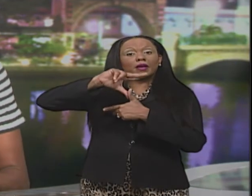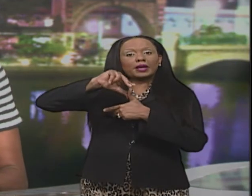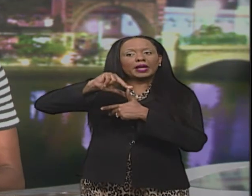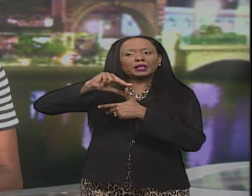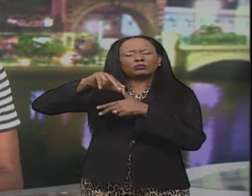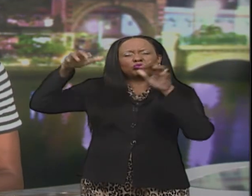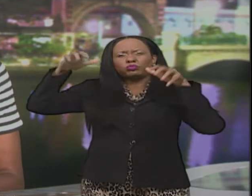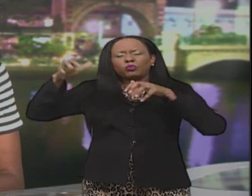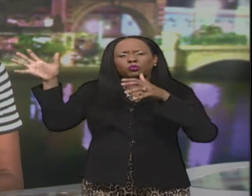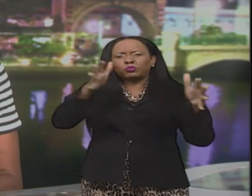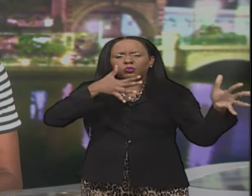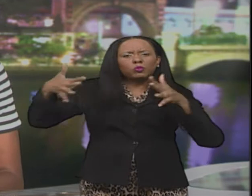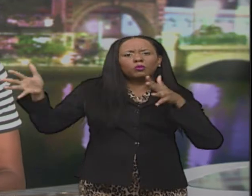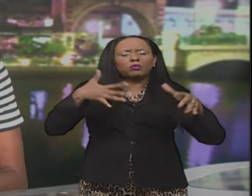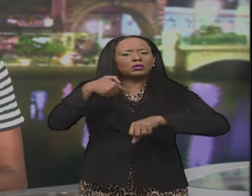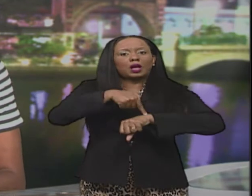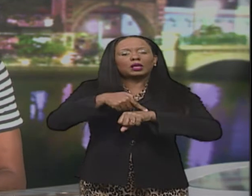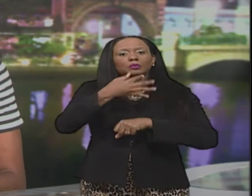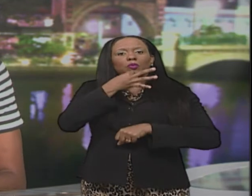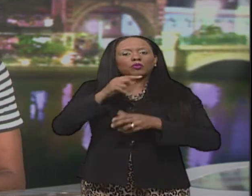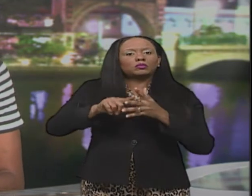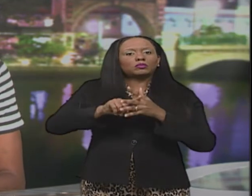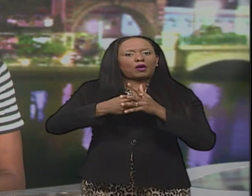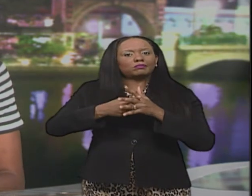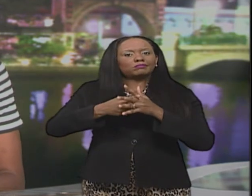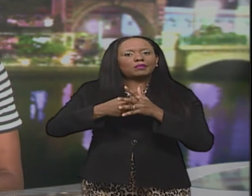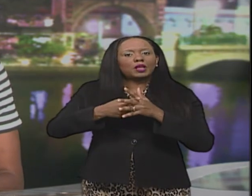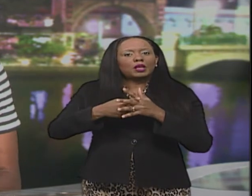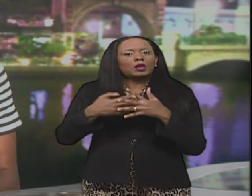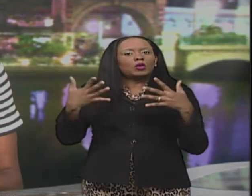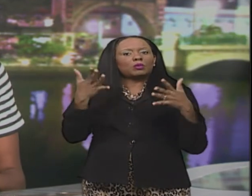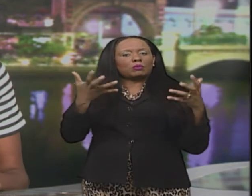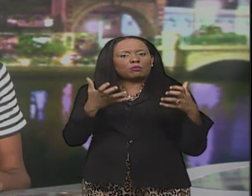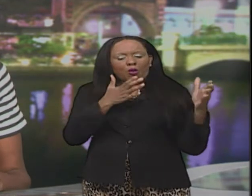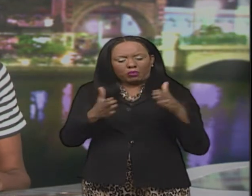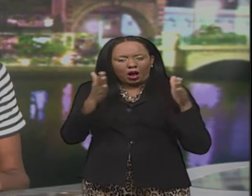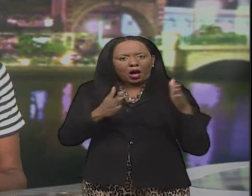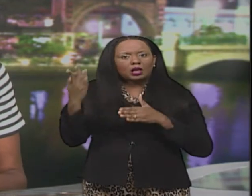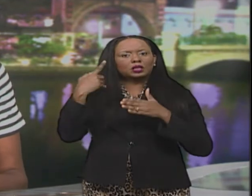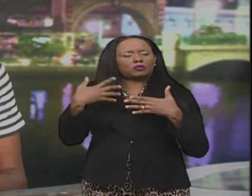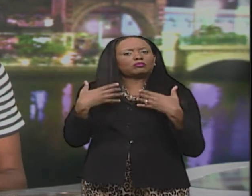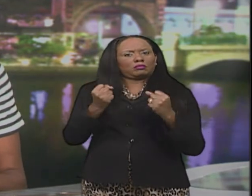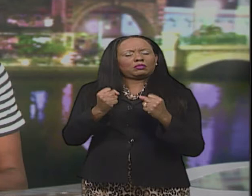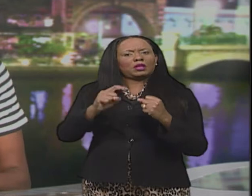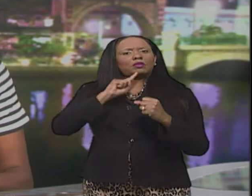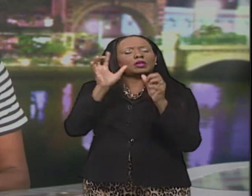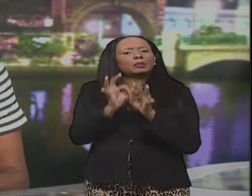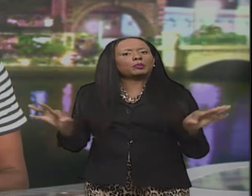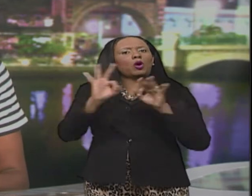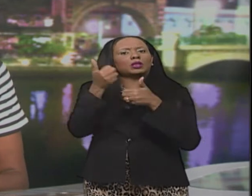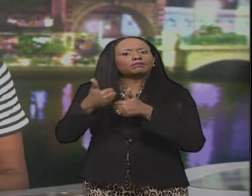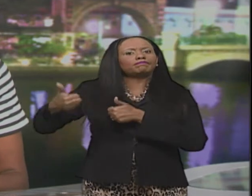the start of the 2018 hurricane season, strengthening national and regional disaster management plans must be a priority.